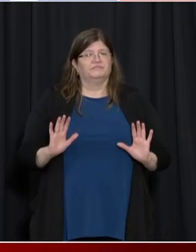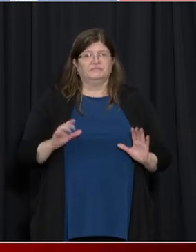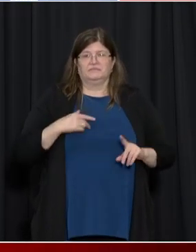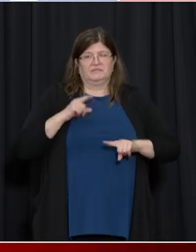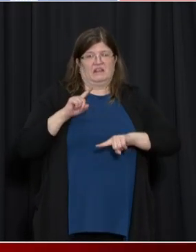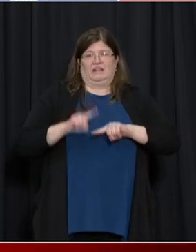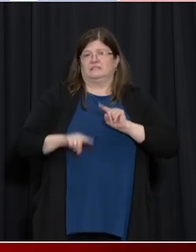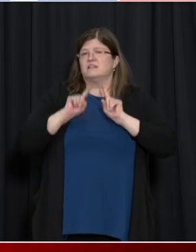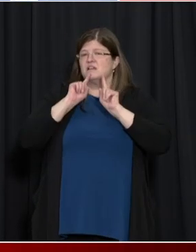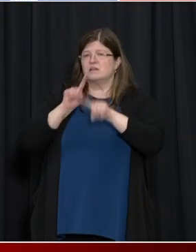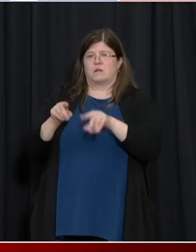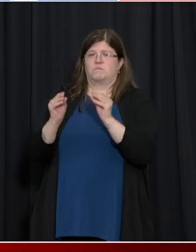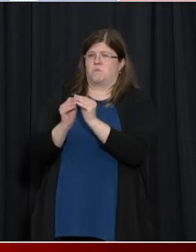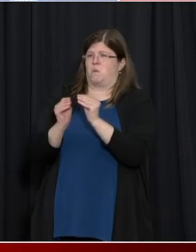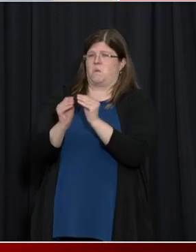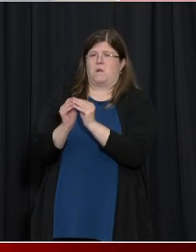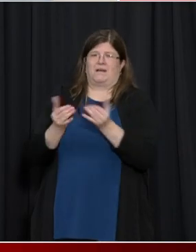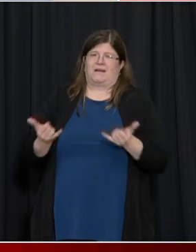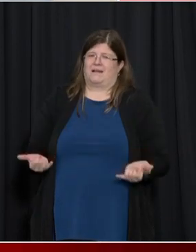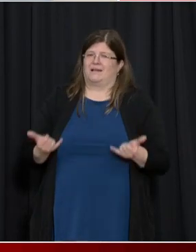that hypothetical.